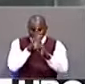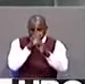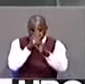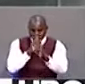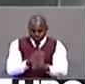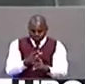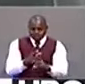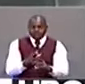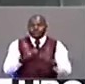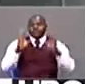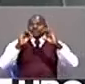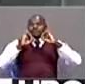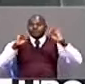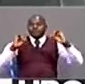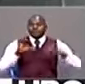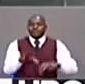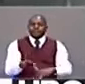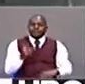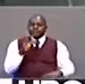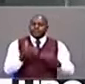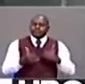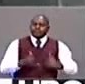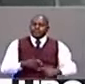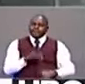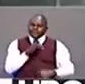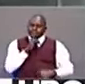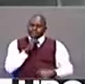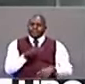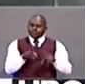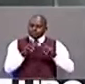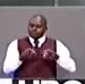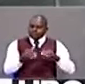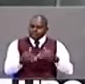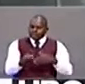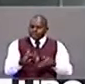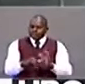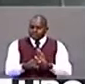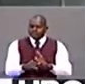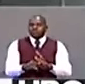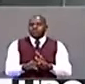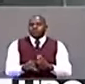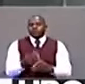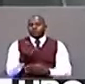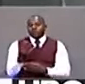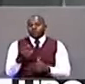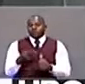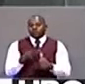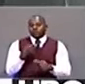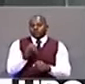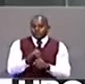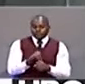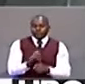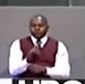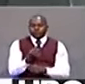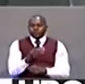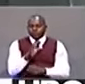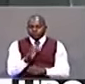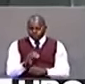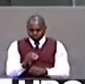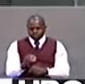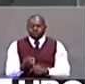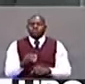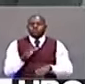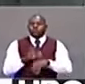President also picked interest and quietly investigated this matter. On 4th of August 2020, he